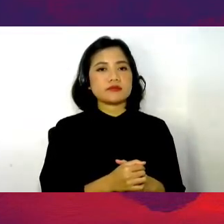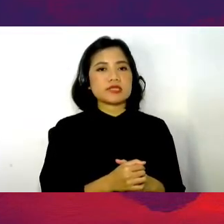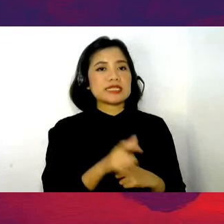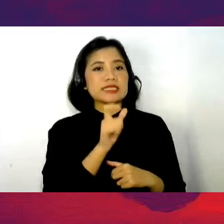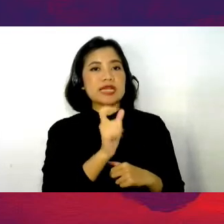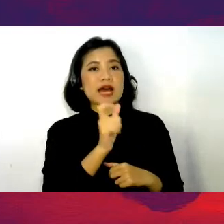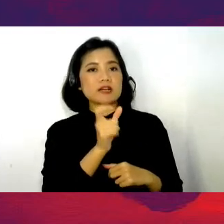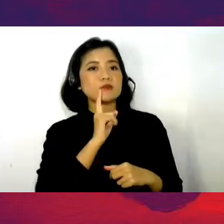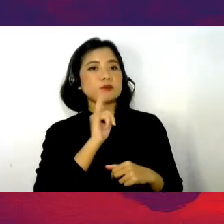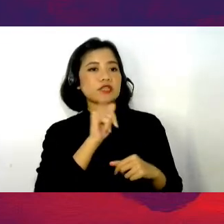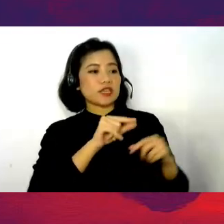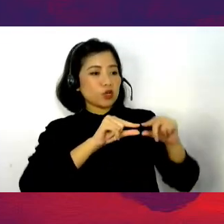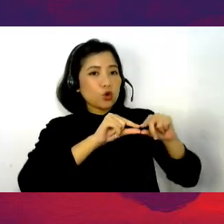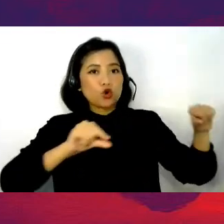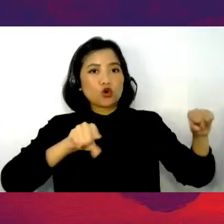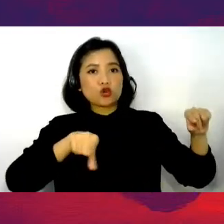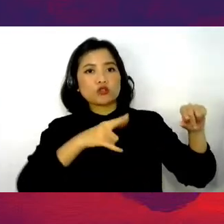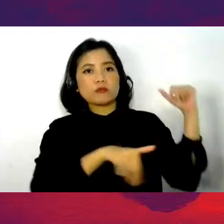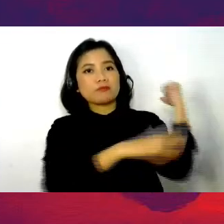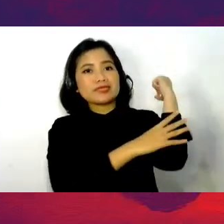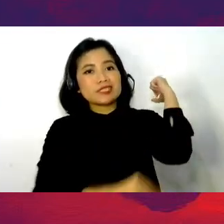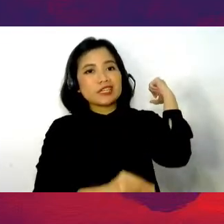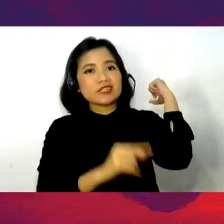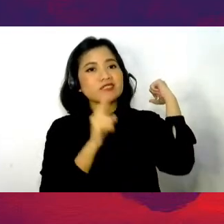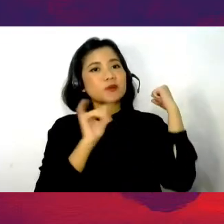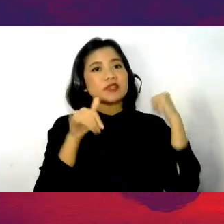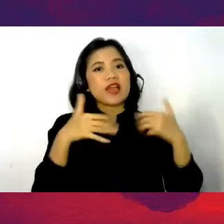that normalized shortfall.